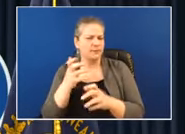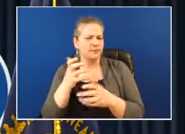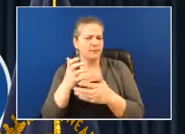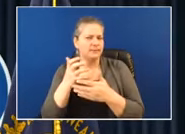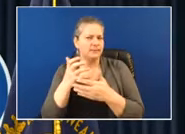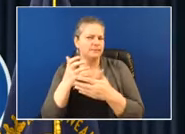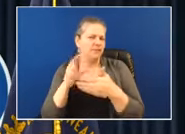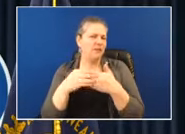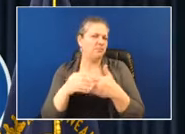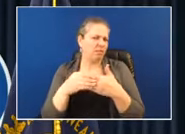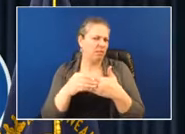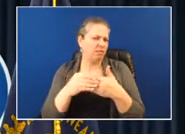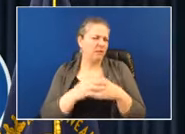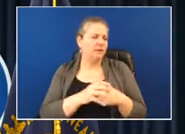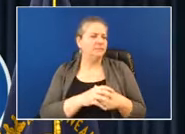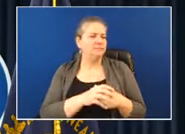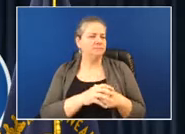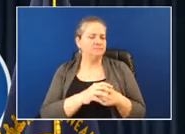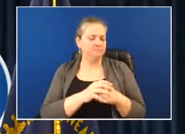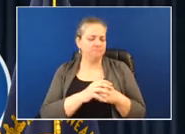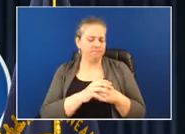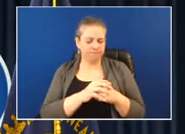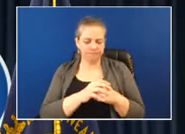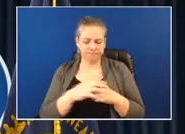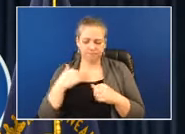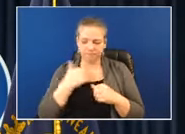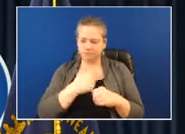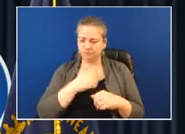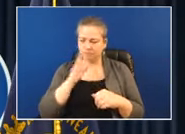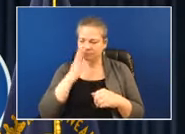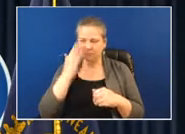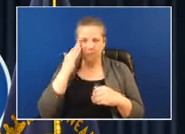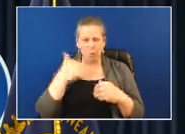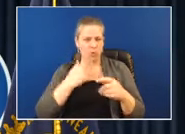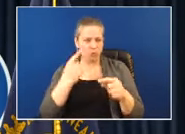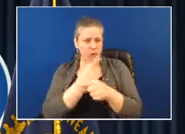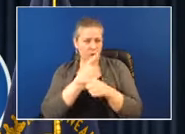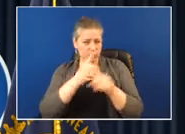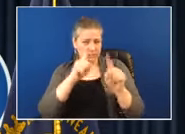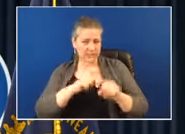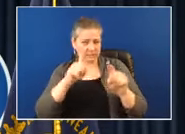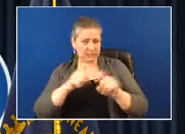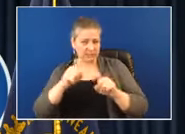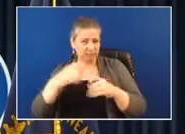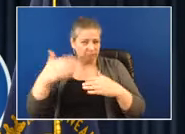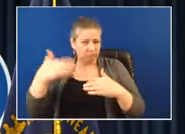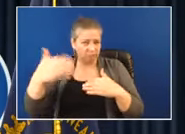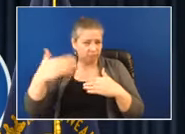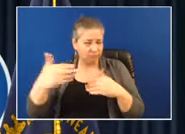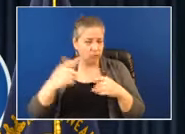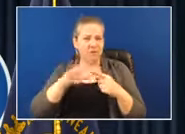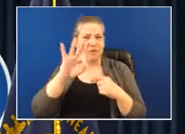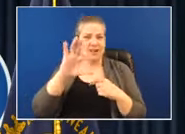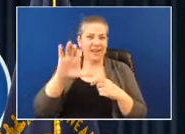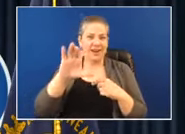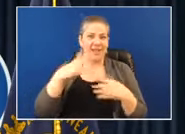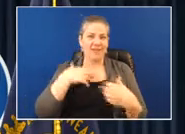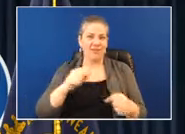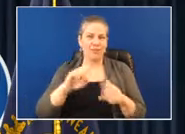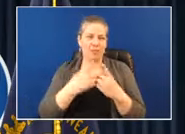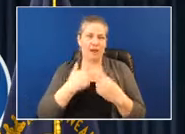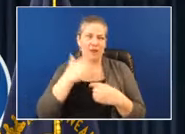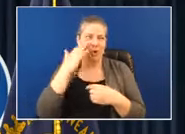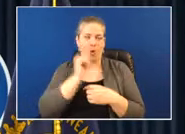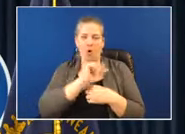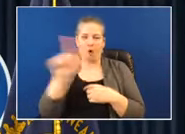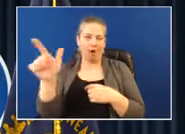Certainly here, we're gonna move from likely regular testing with the Franklin County Health Department, who I think I know all of them by name. They've been wonderful to us